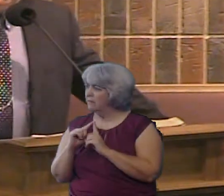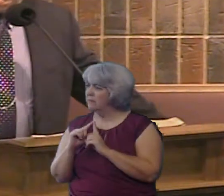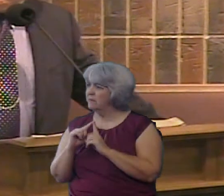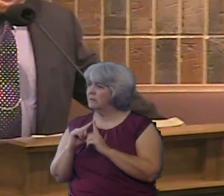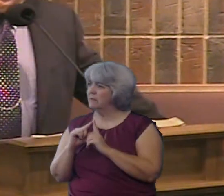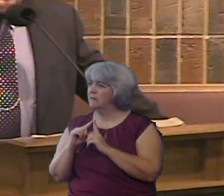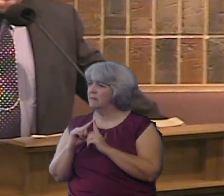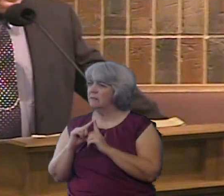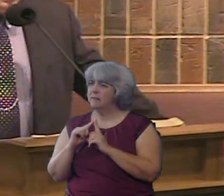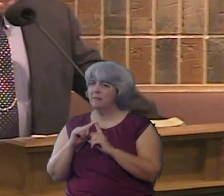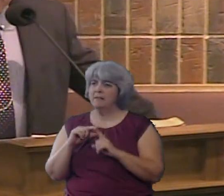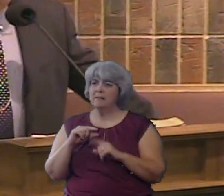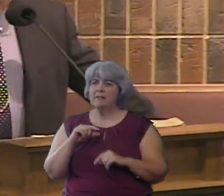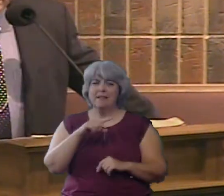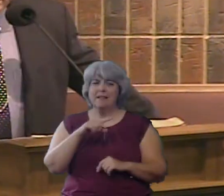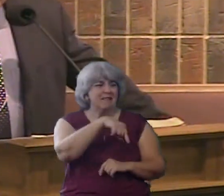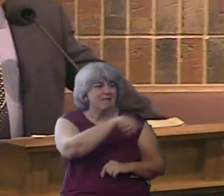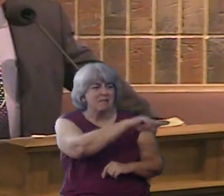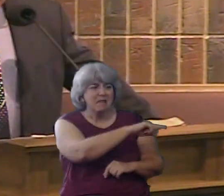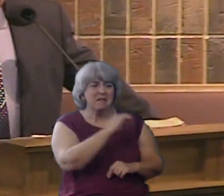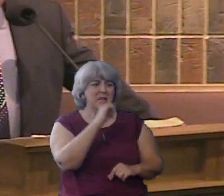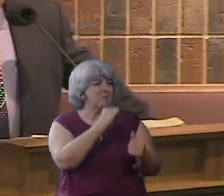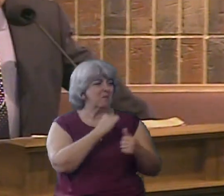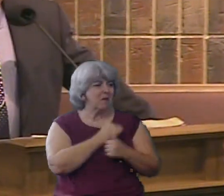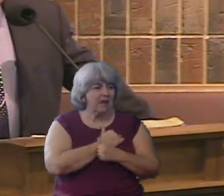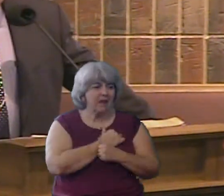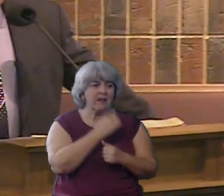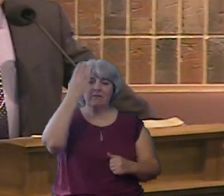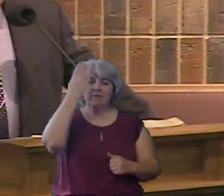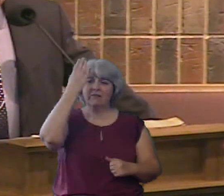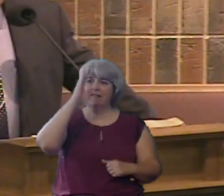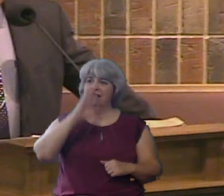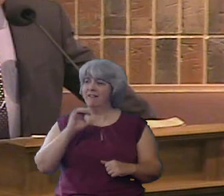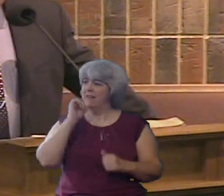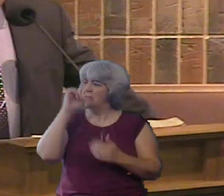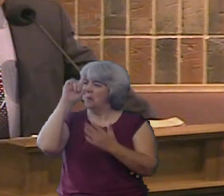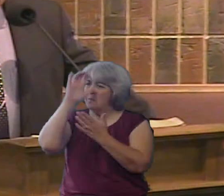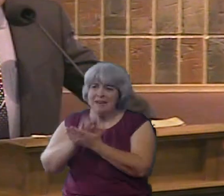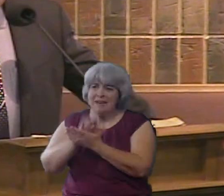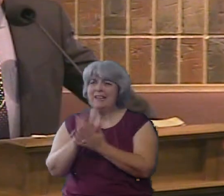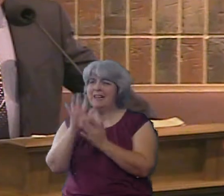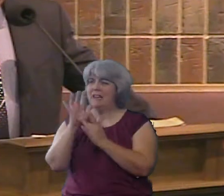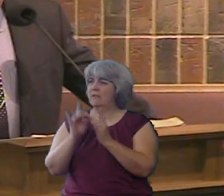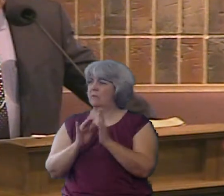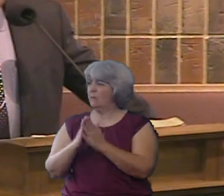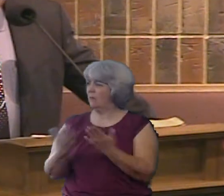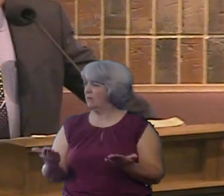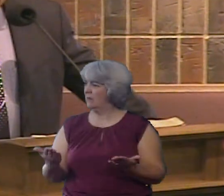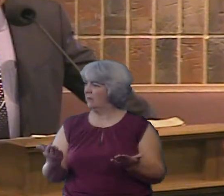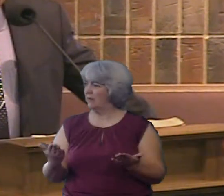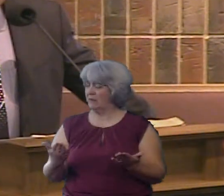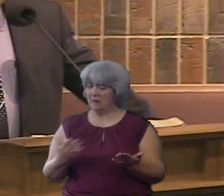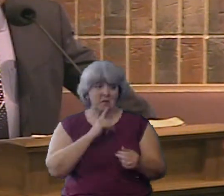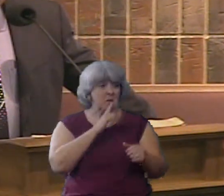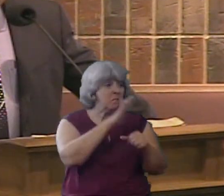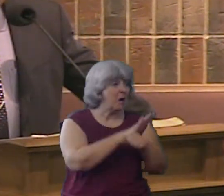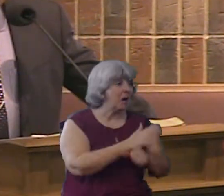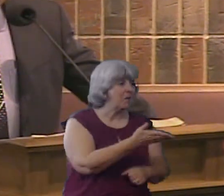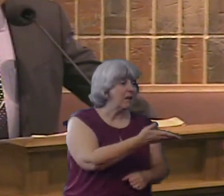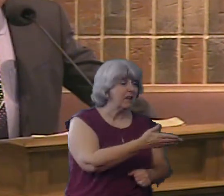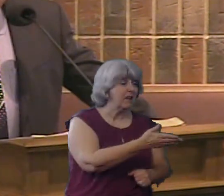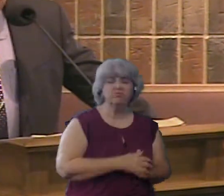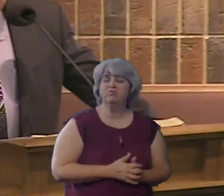They don't love God. They don't believe the Scriptures. They don't believe the promises.